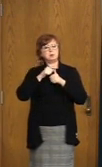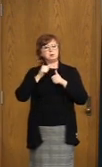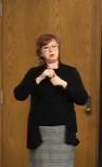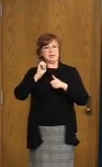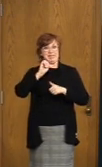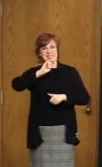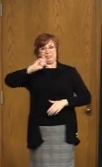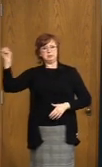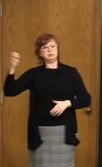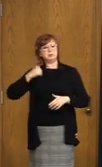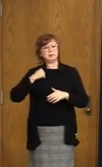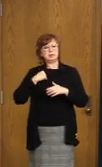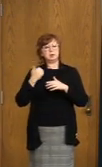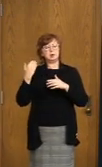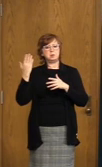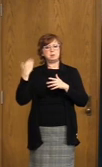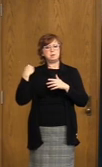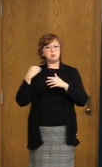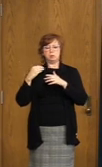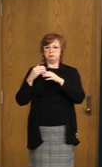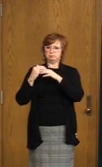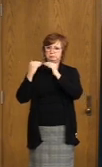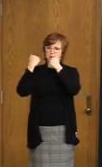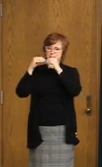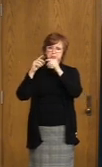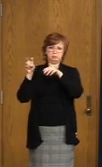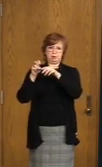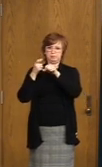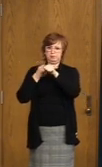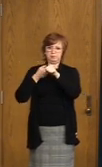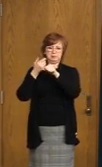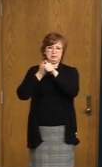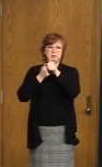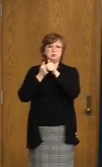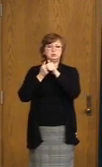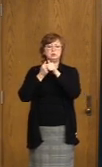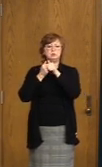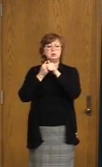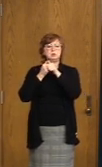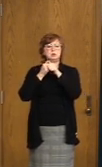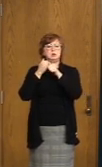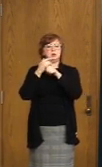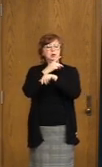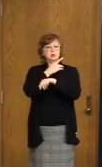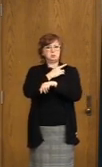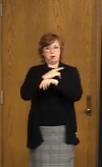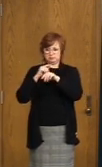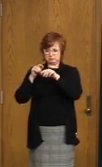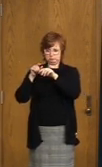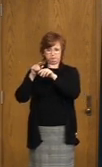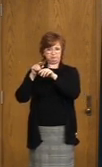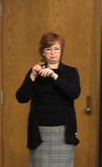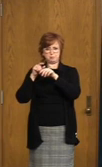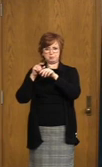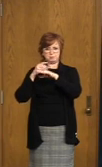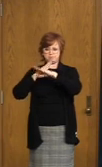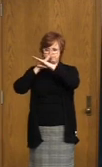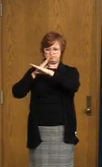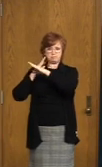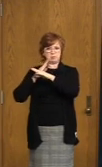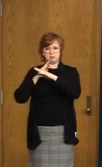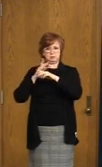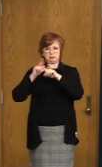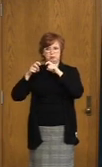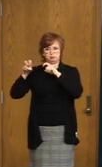them. Obviously, we in Western Canada have thought about these things, but we